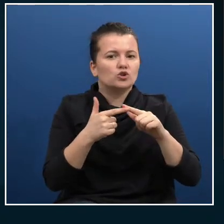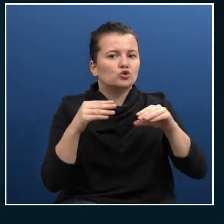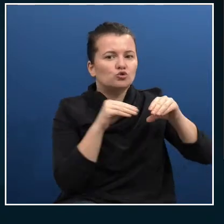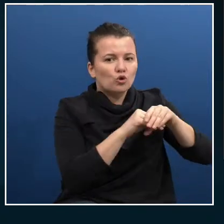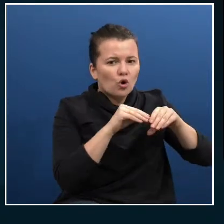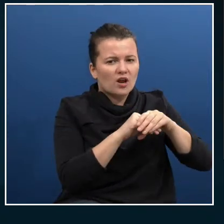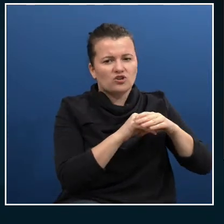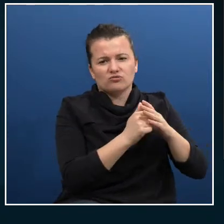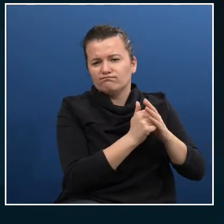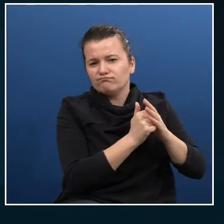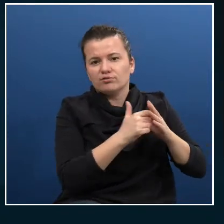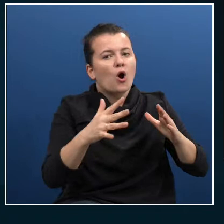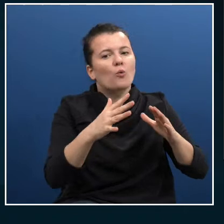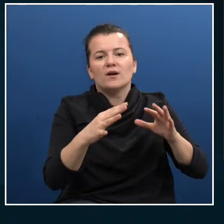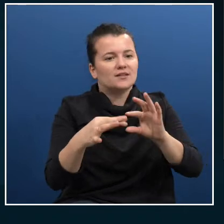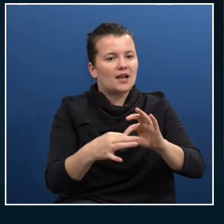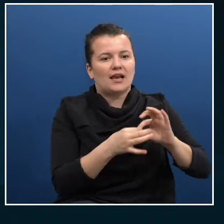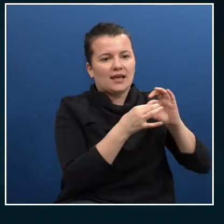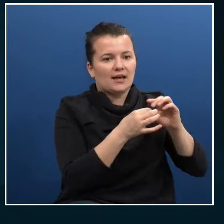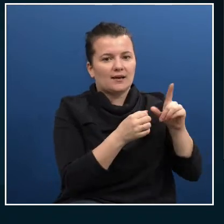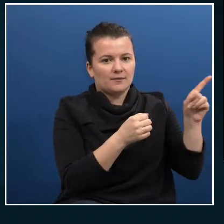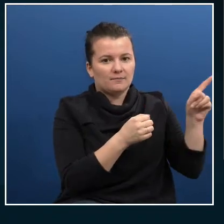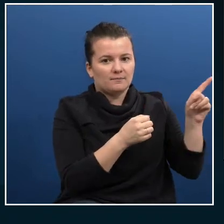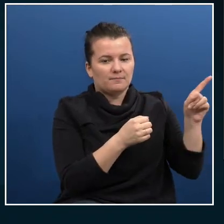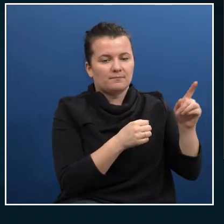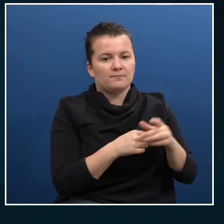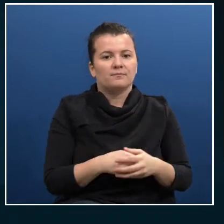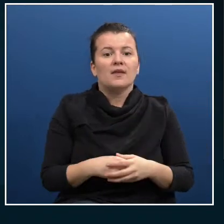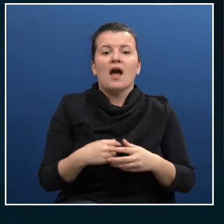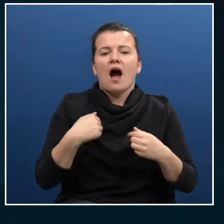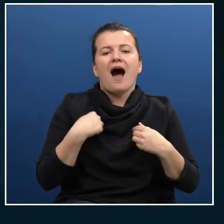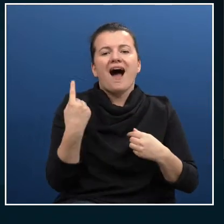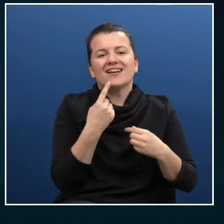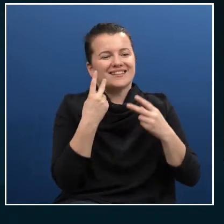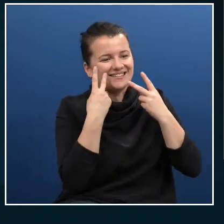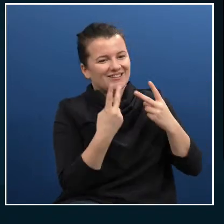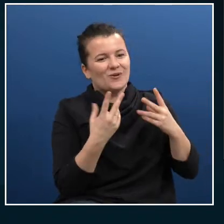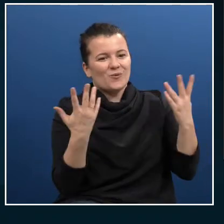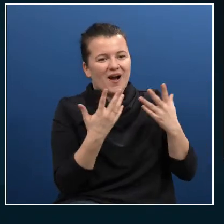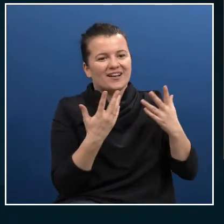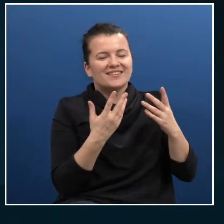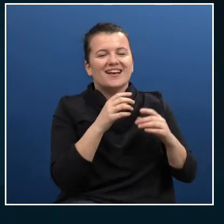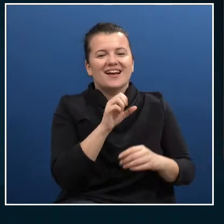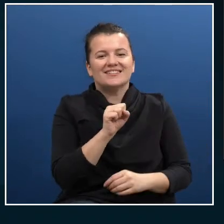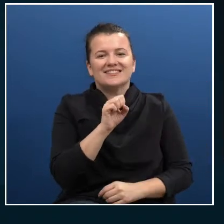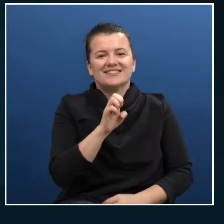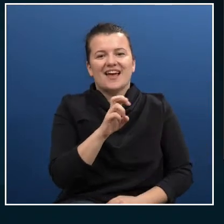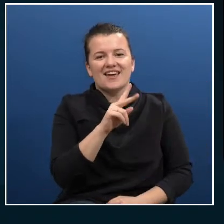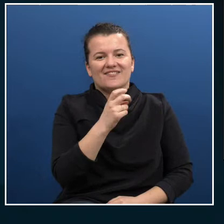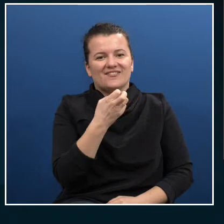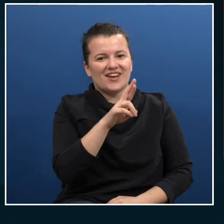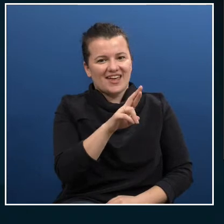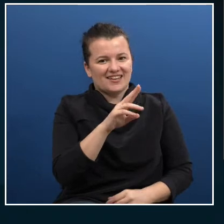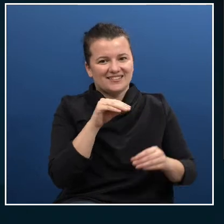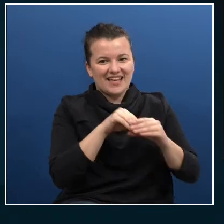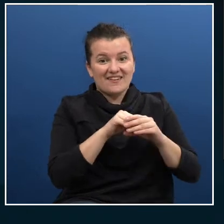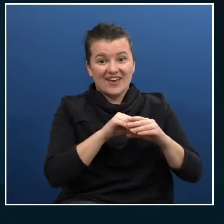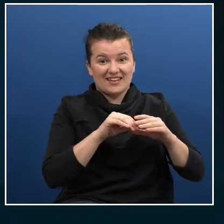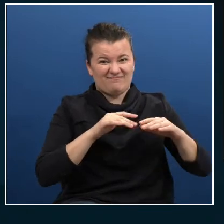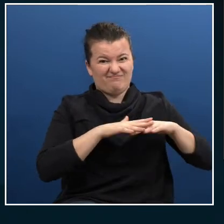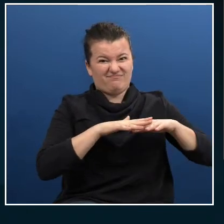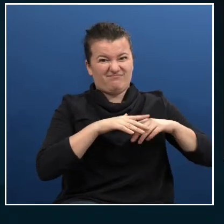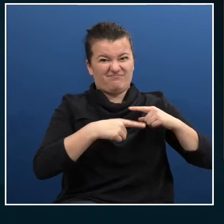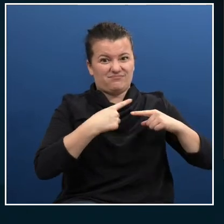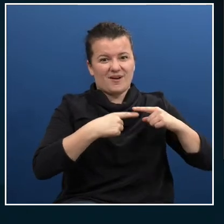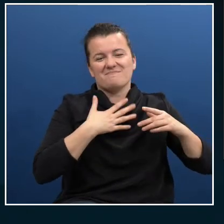focused from a server virtualization background. But of course, it also enables the Kubernetes